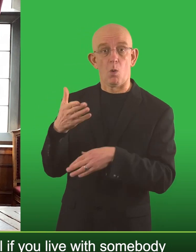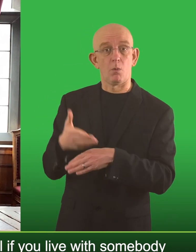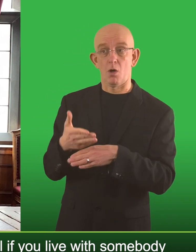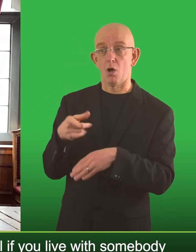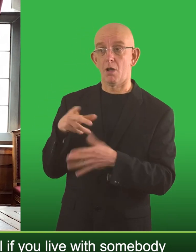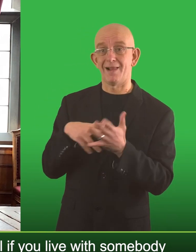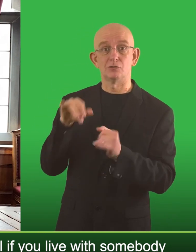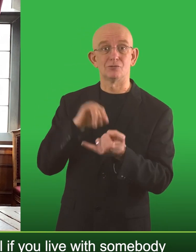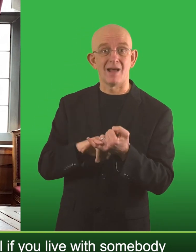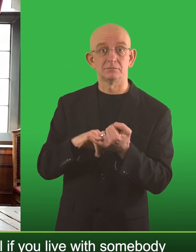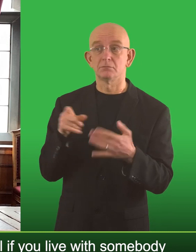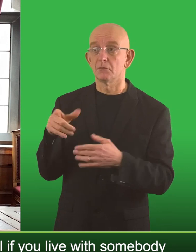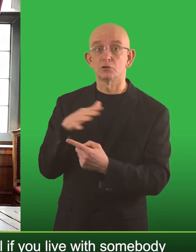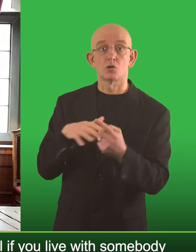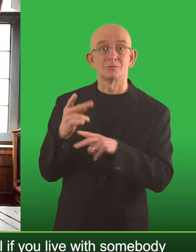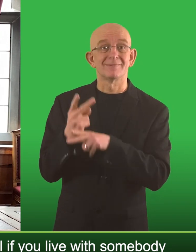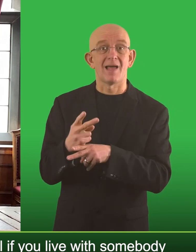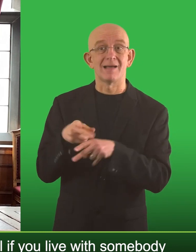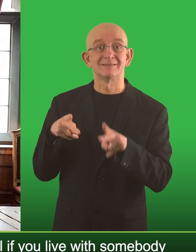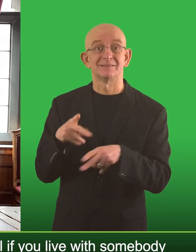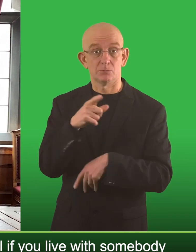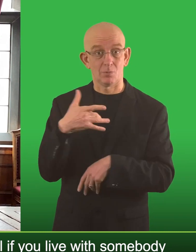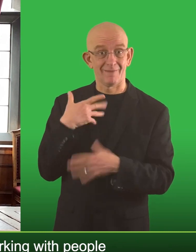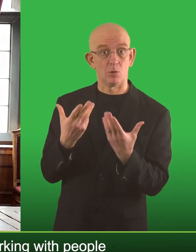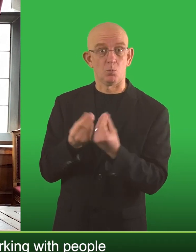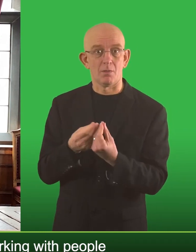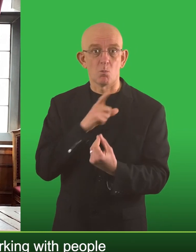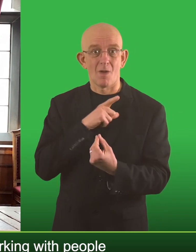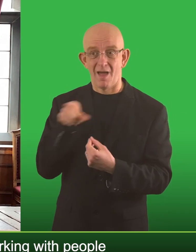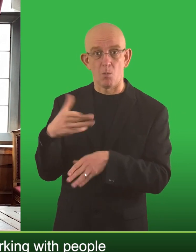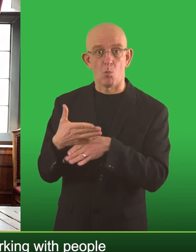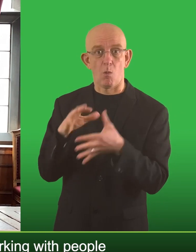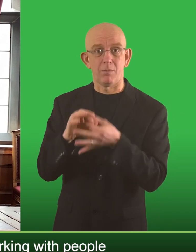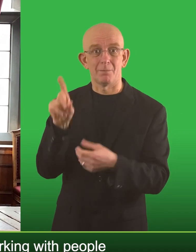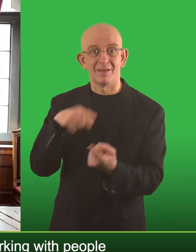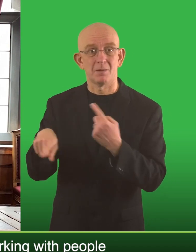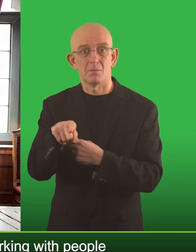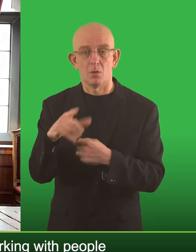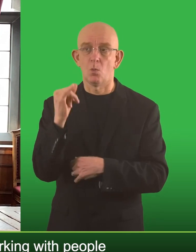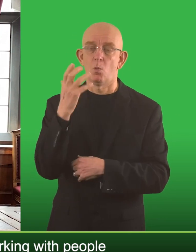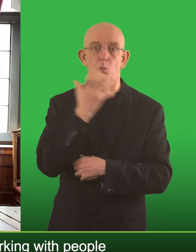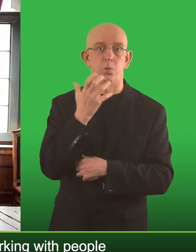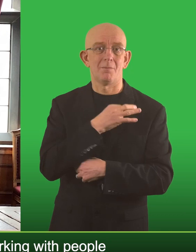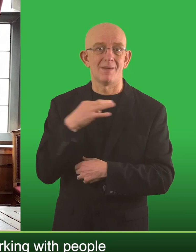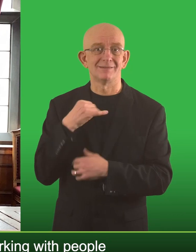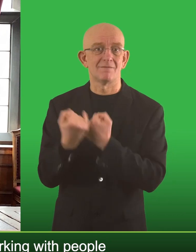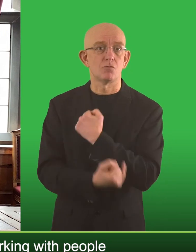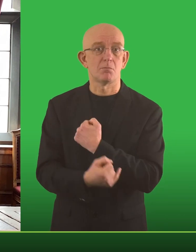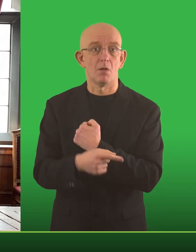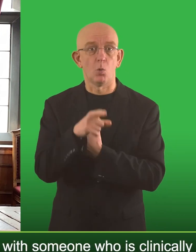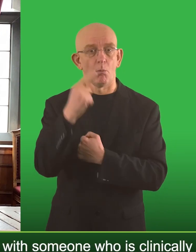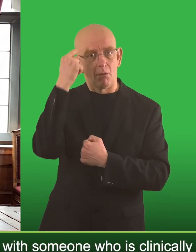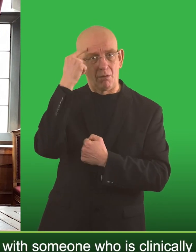you live with somebody who works in the NHS and social care system, because clearly they'll be working with people who are more medically